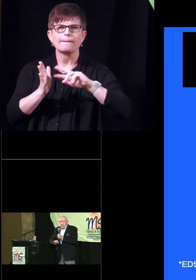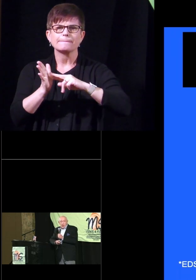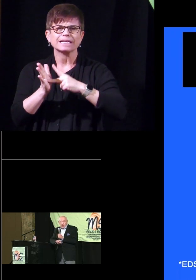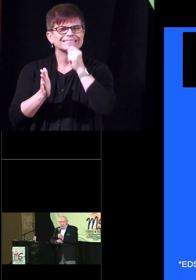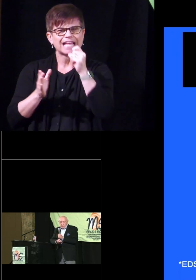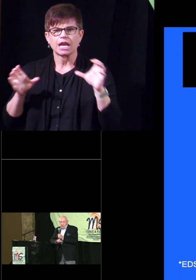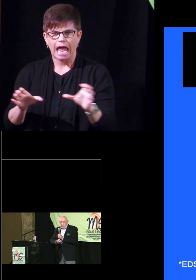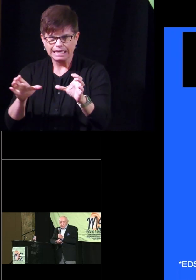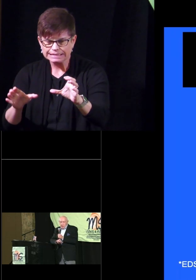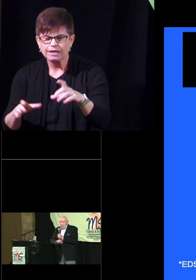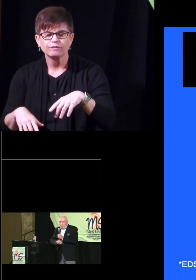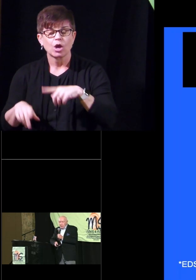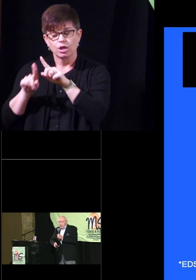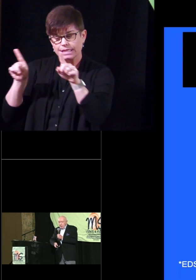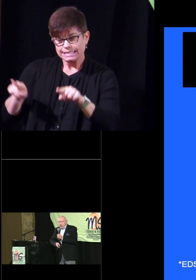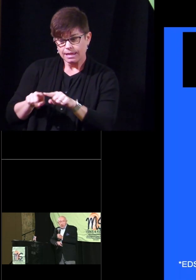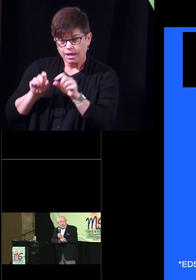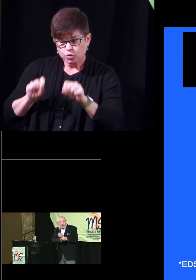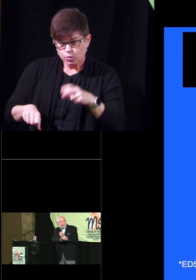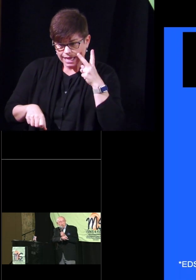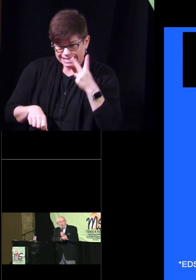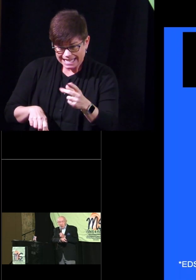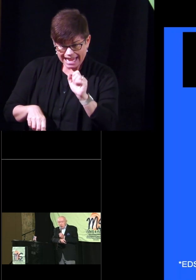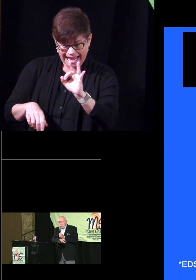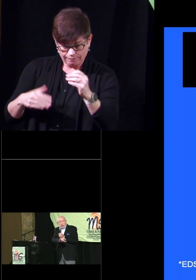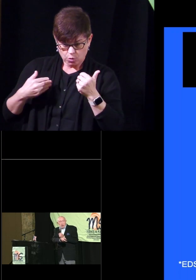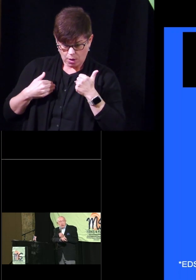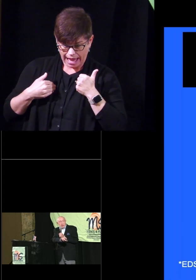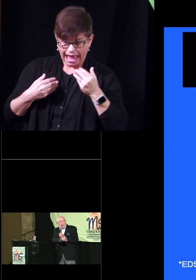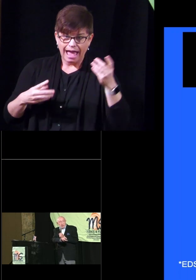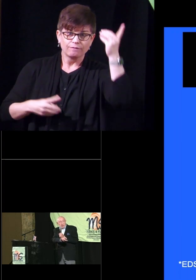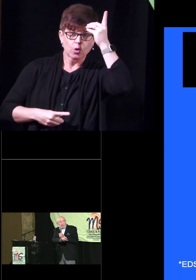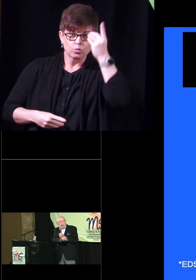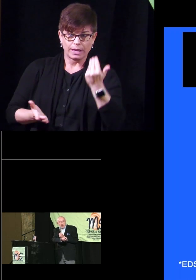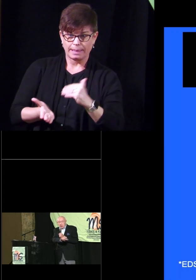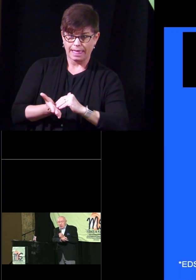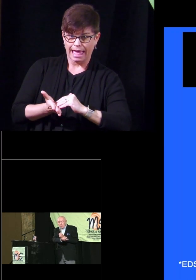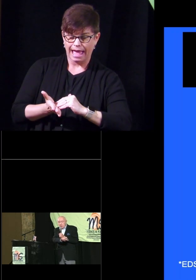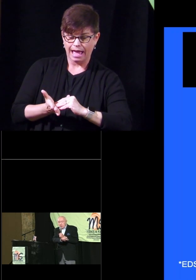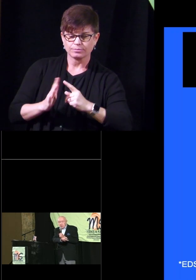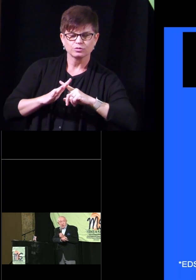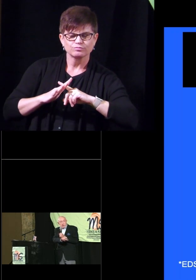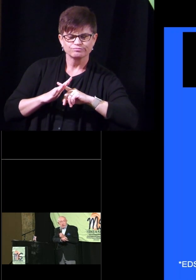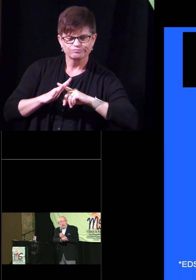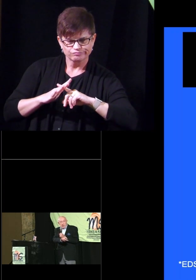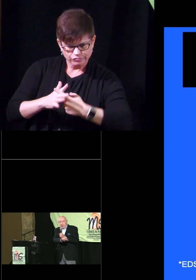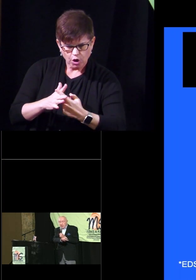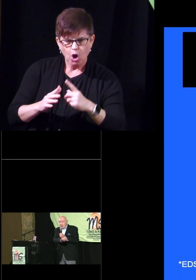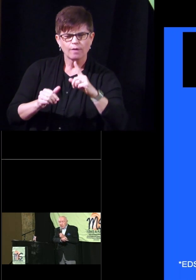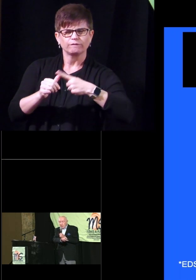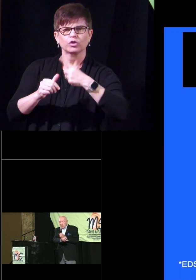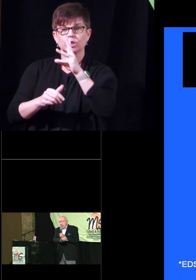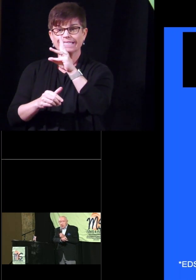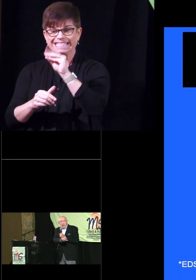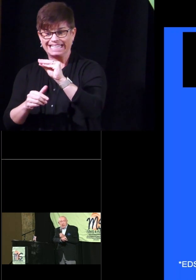is showing you over here that if people had a relapse, it's showing you what's happening in the first 60 days, 60 to 90 days, and 90